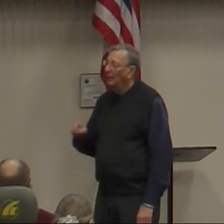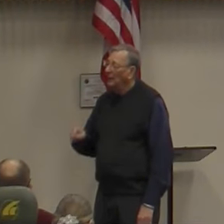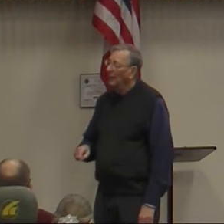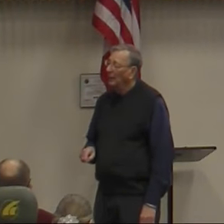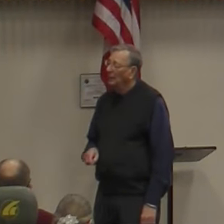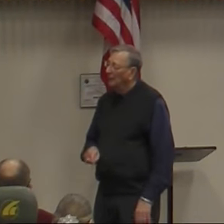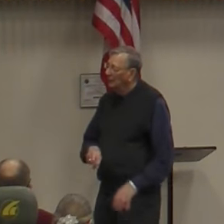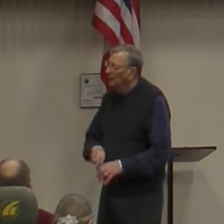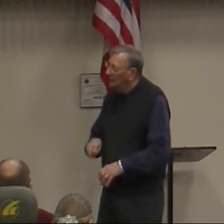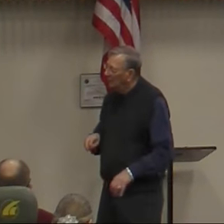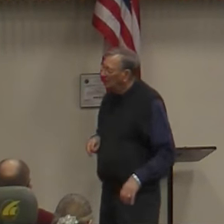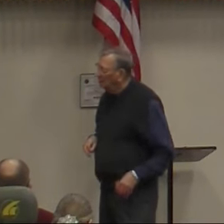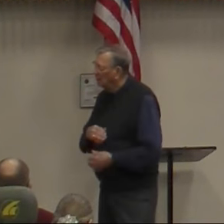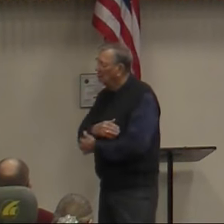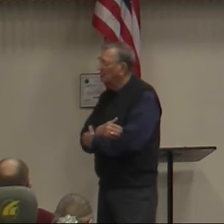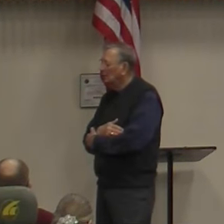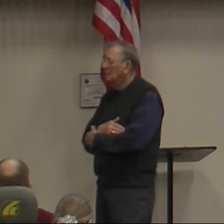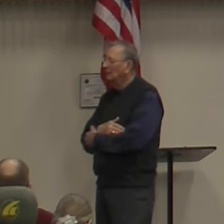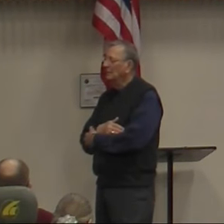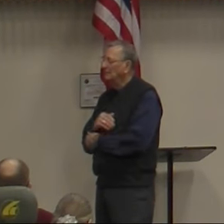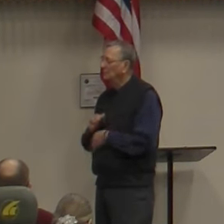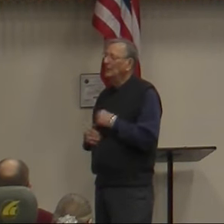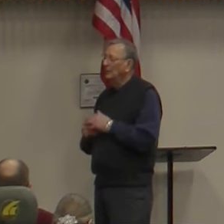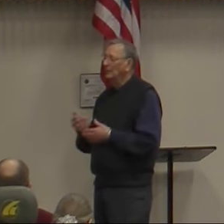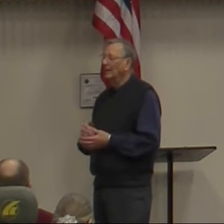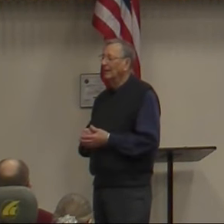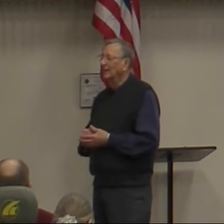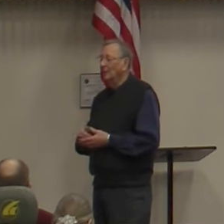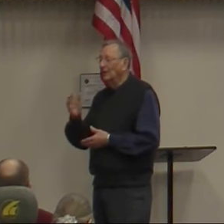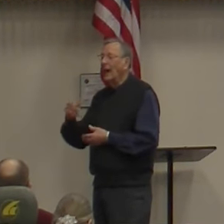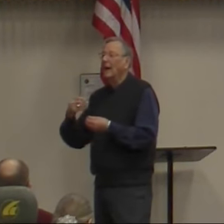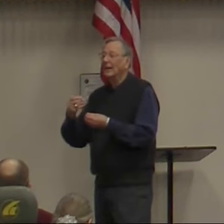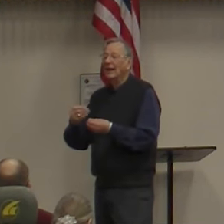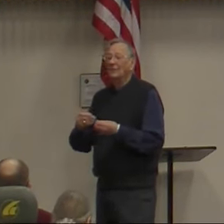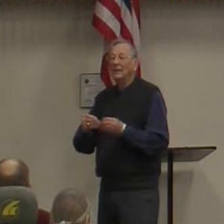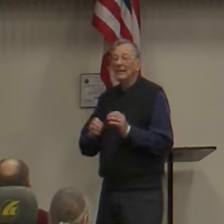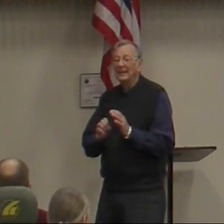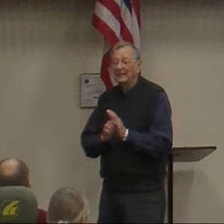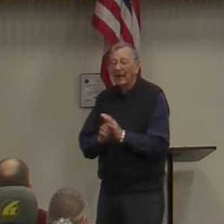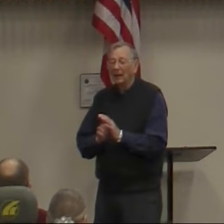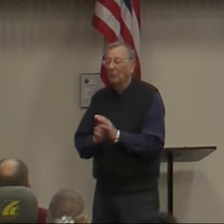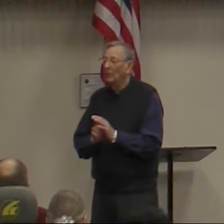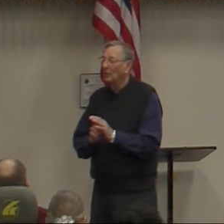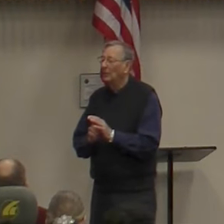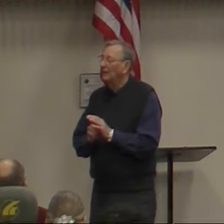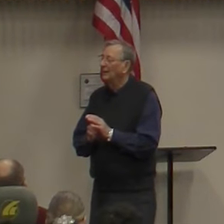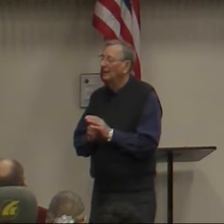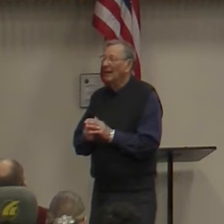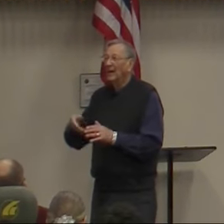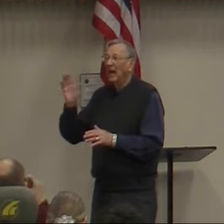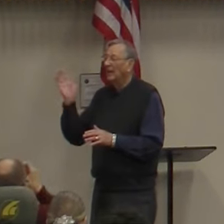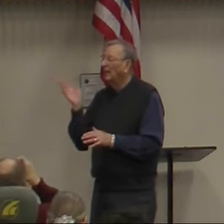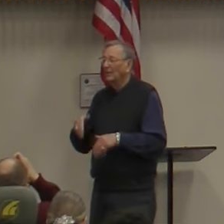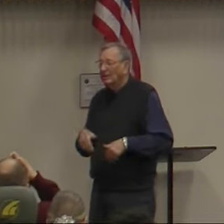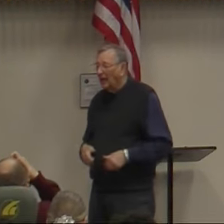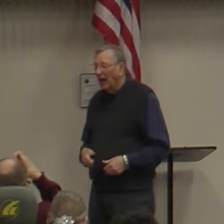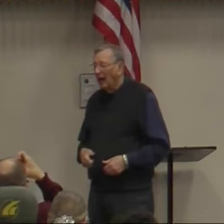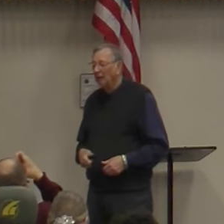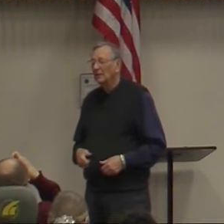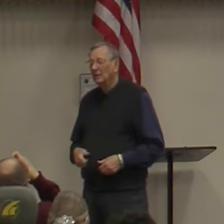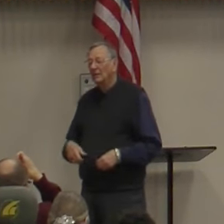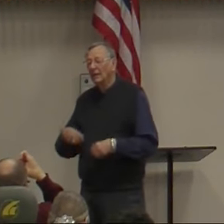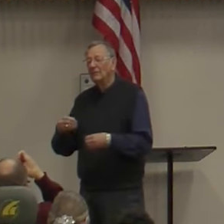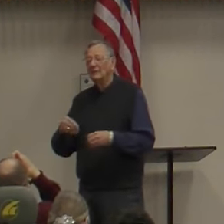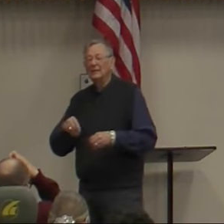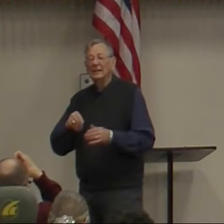rebuild. And so from the beginning, he gave us the example. A tireless God gave us an example of a tired people